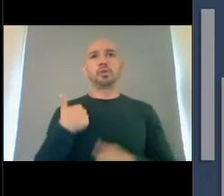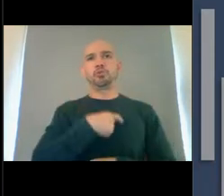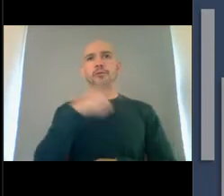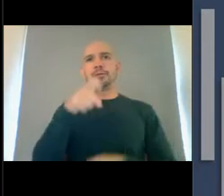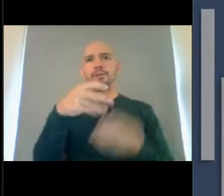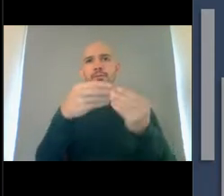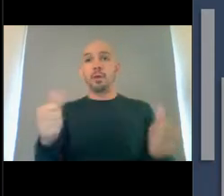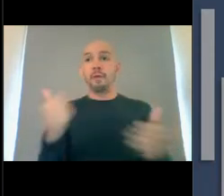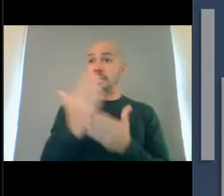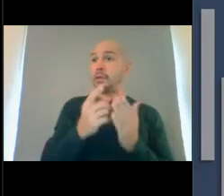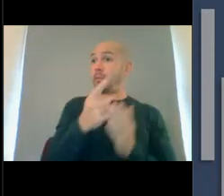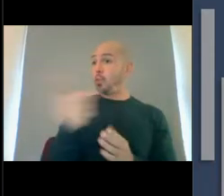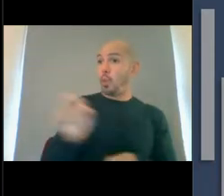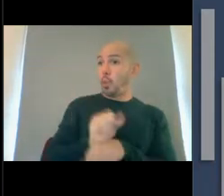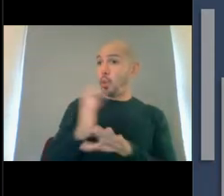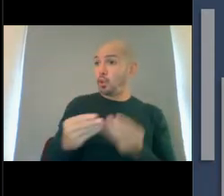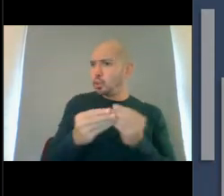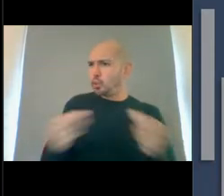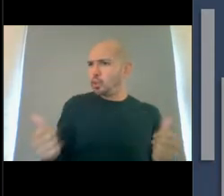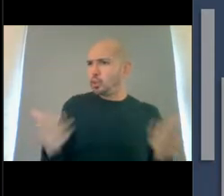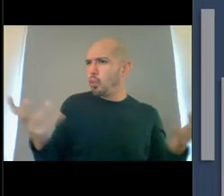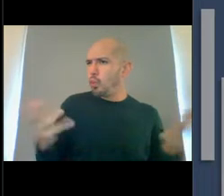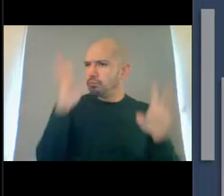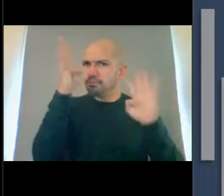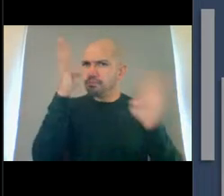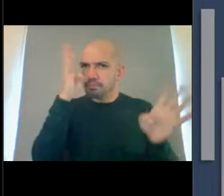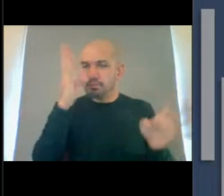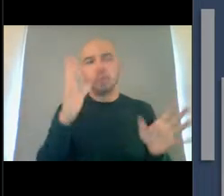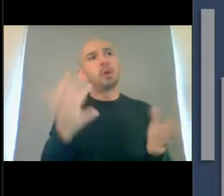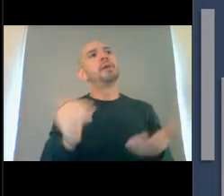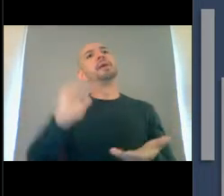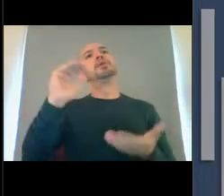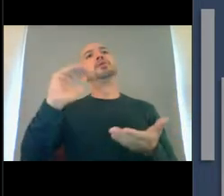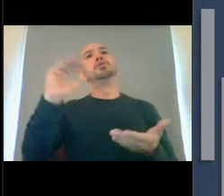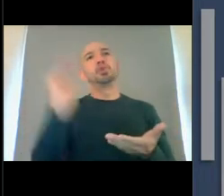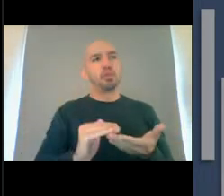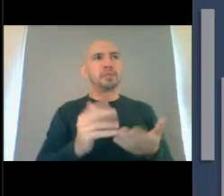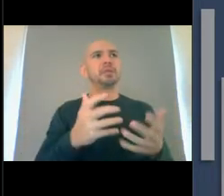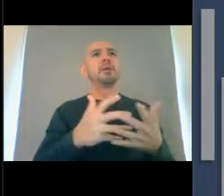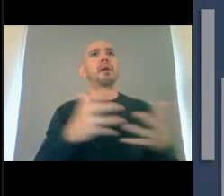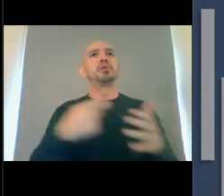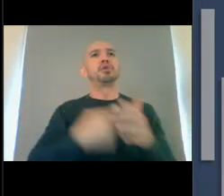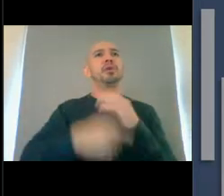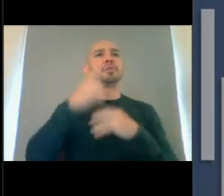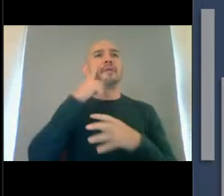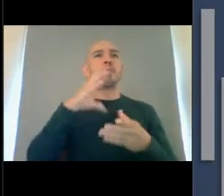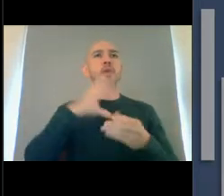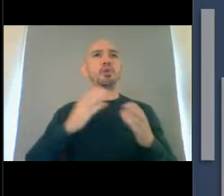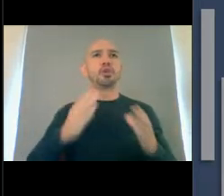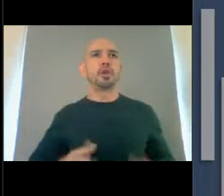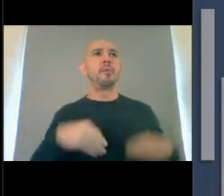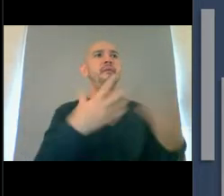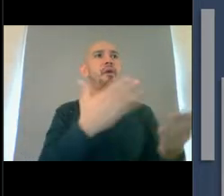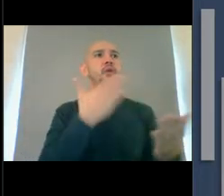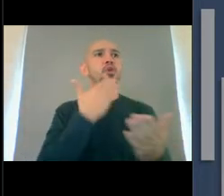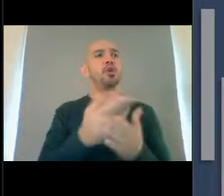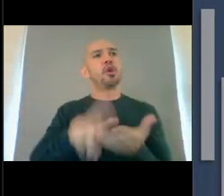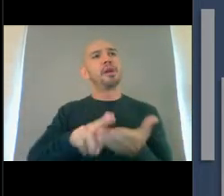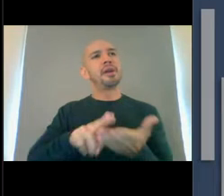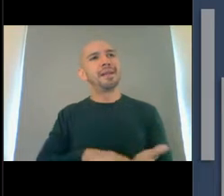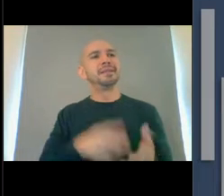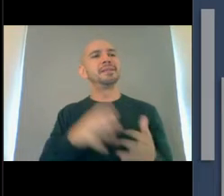that the work group has come up with is like decreasing the total cost of ownership trying to work to do that providing good leasing options using truck